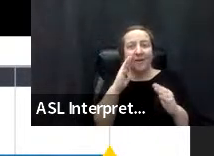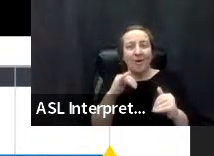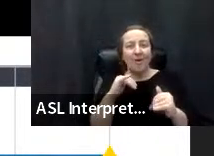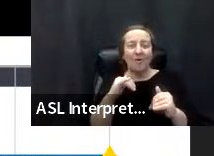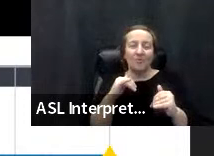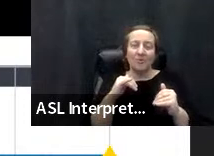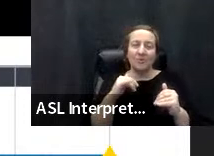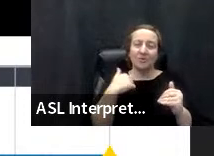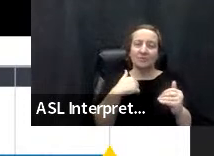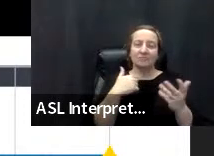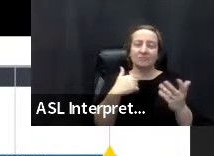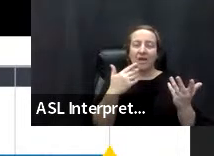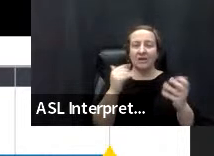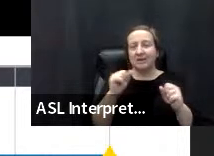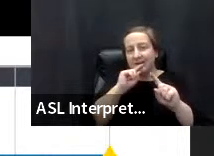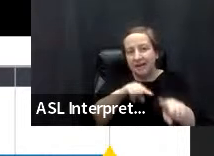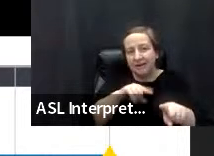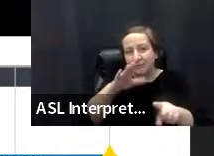and where we're headed.